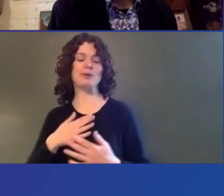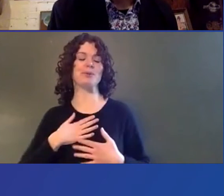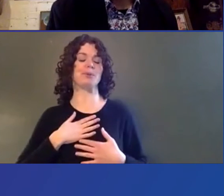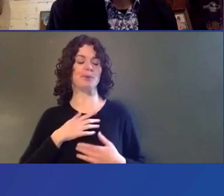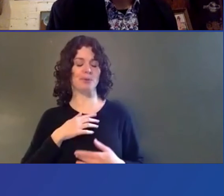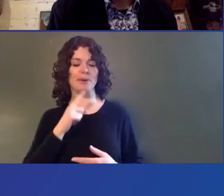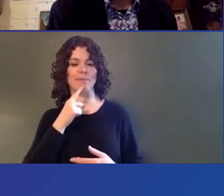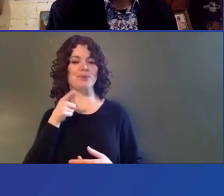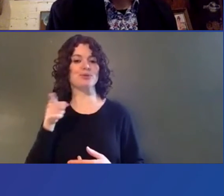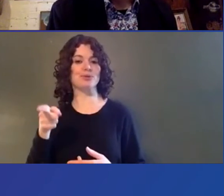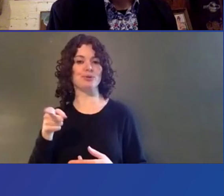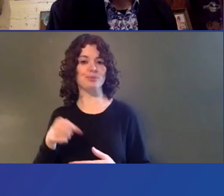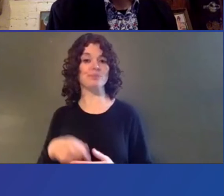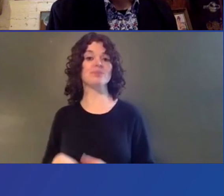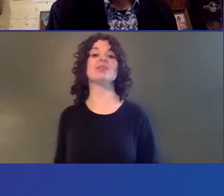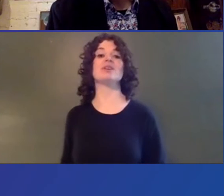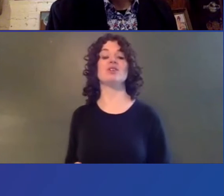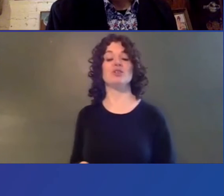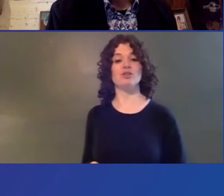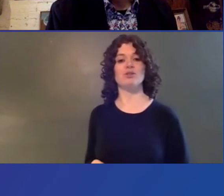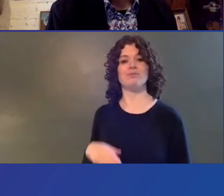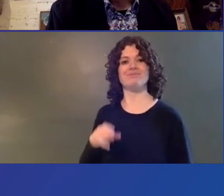So Maya, I